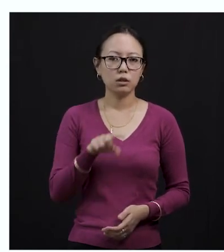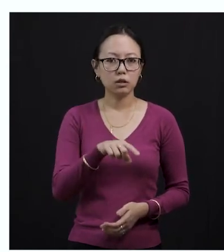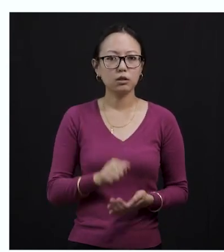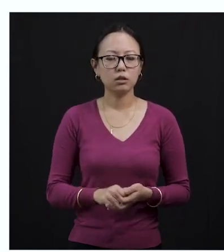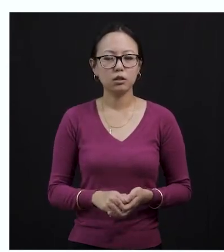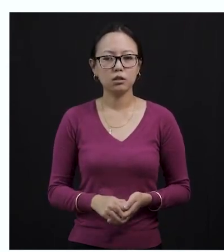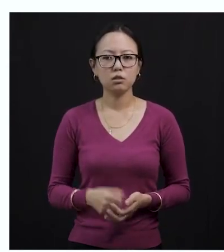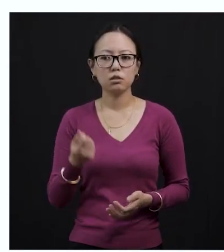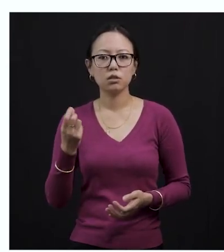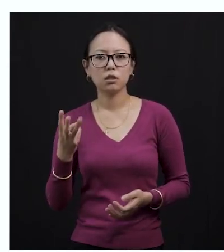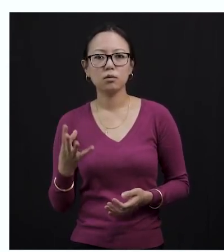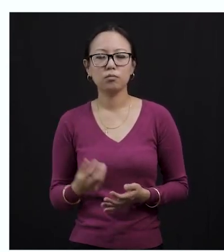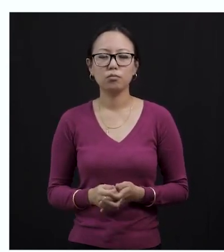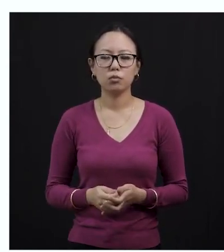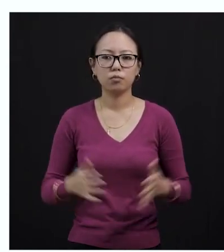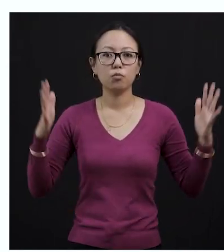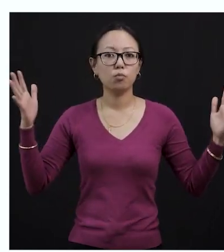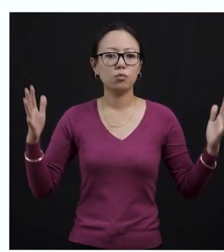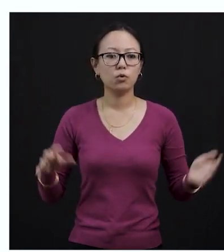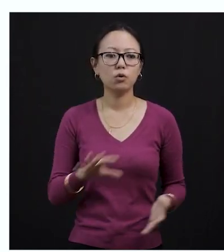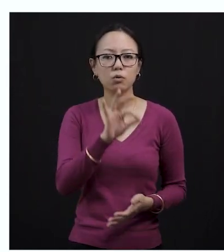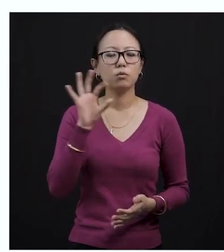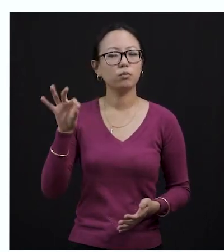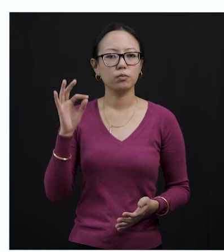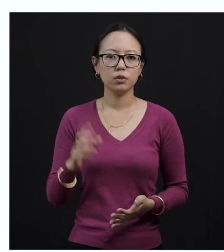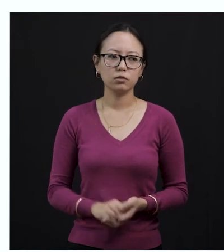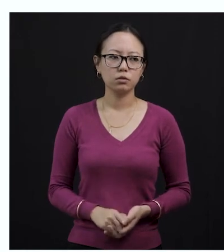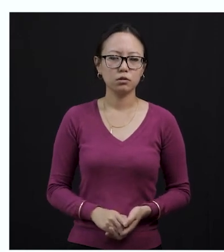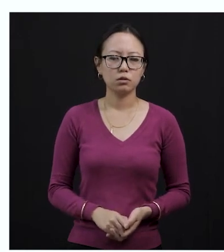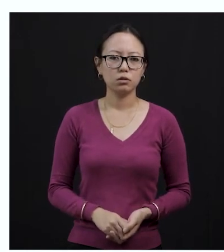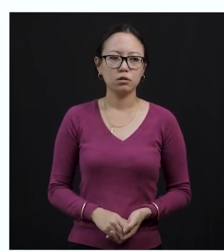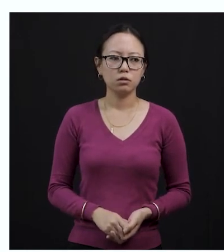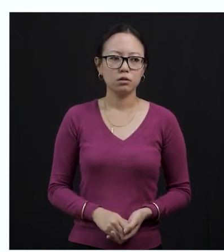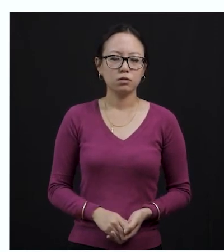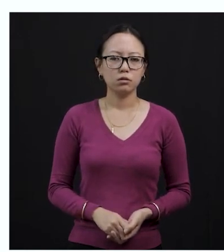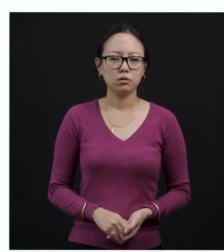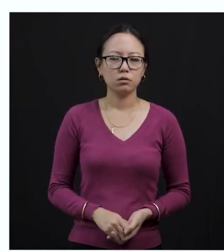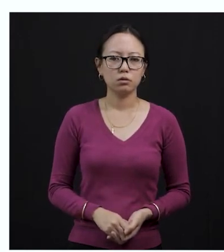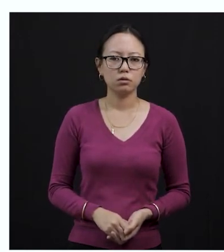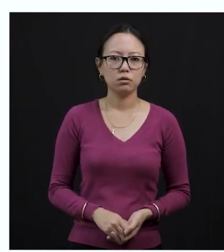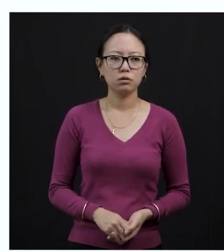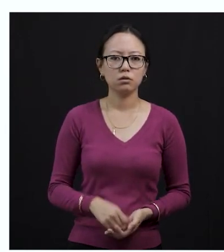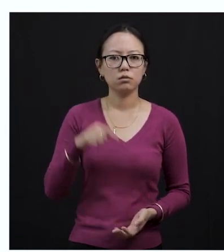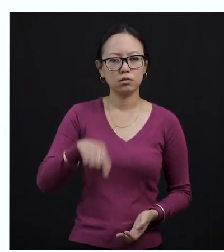Now let's move on to the numbers. Here, the first topic that we will talk about